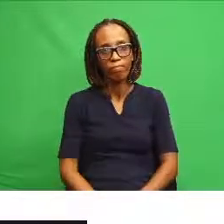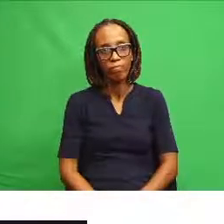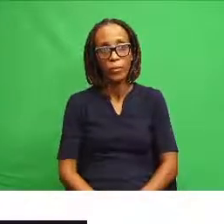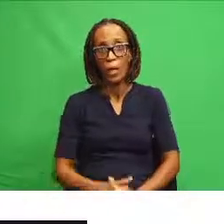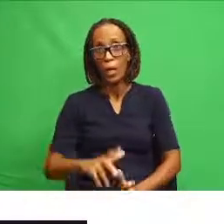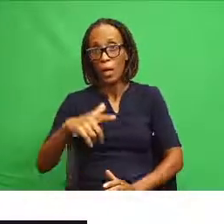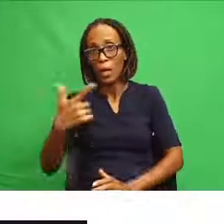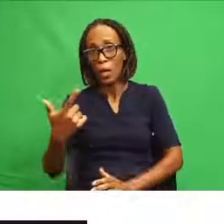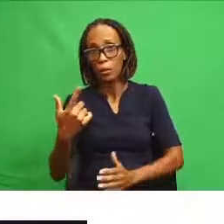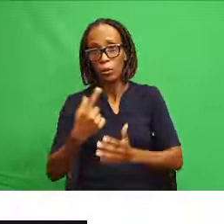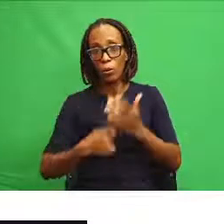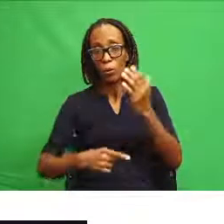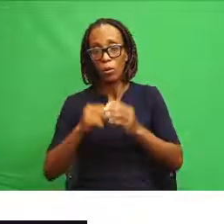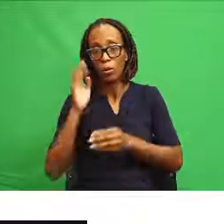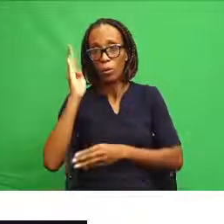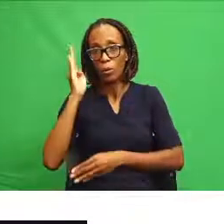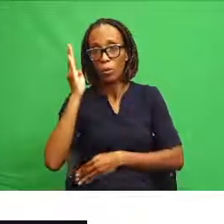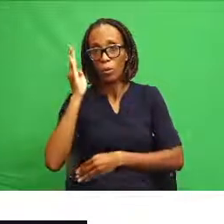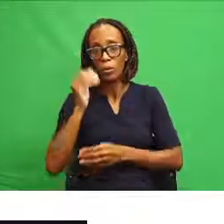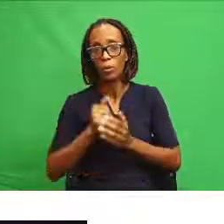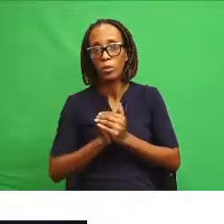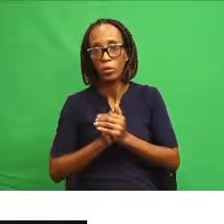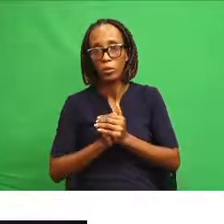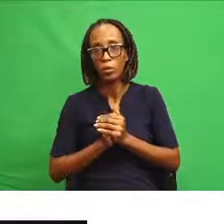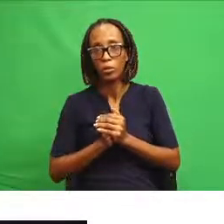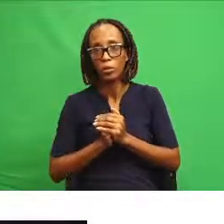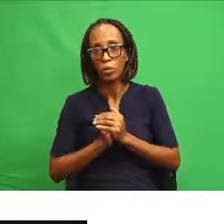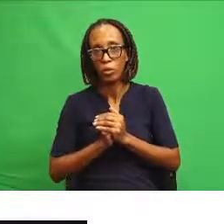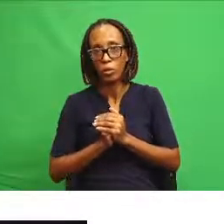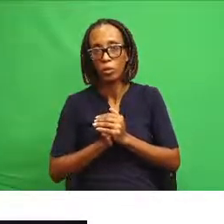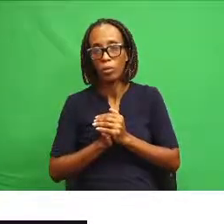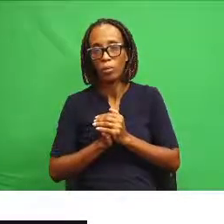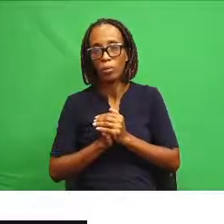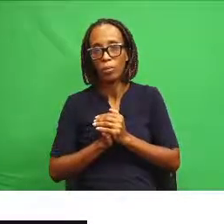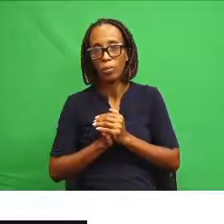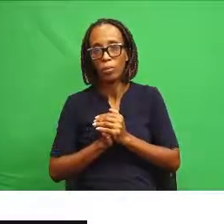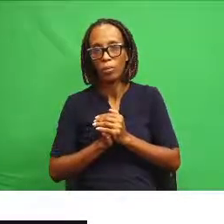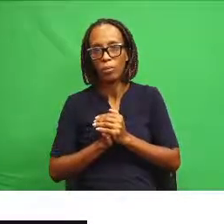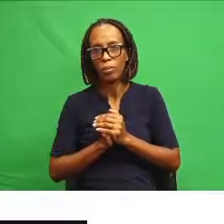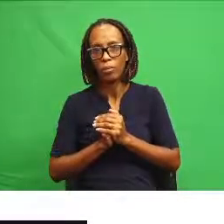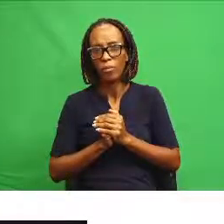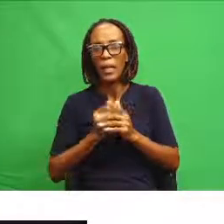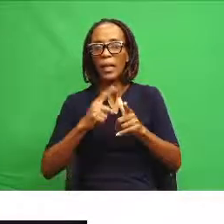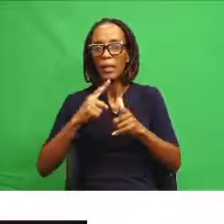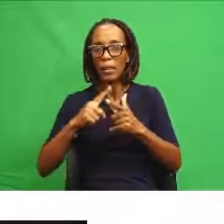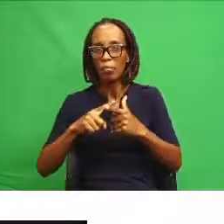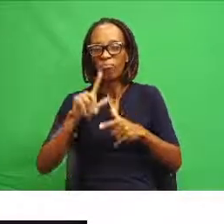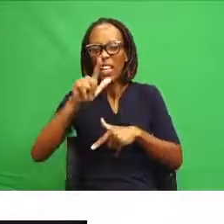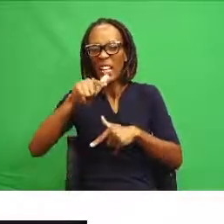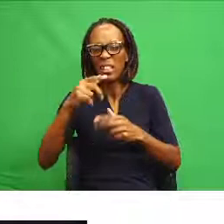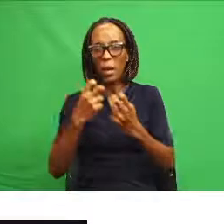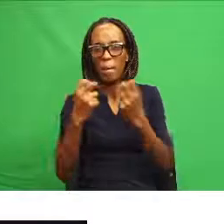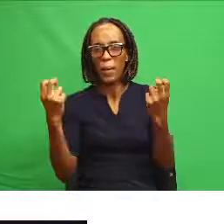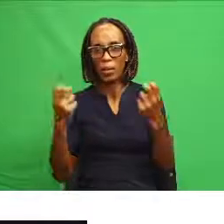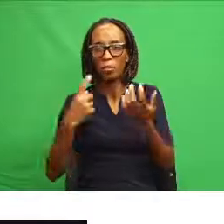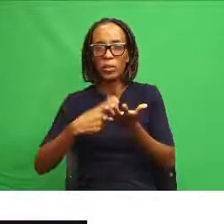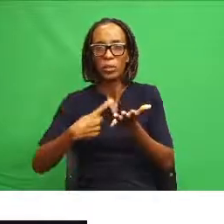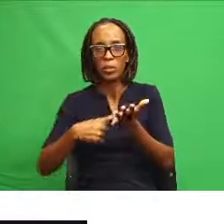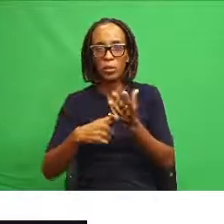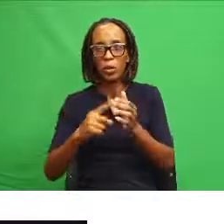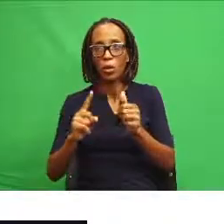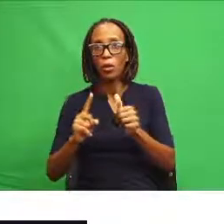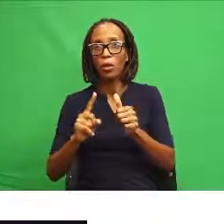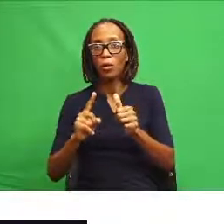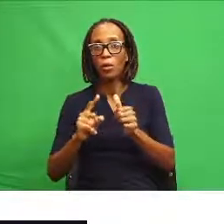Next up is a feature presentation which will set the stage for the panel discussion this morning. I now invite